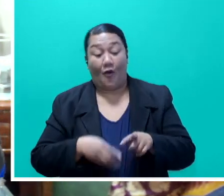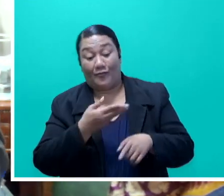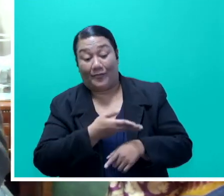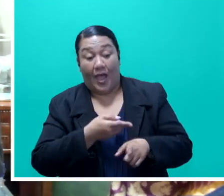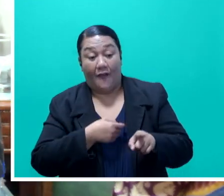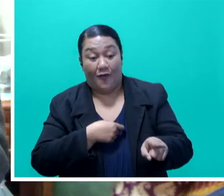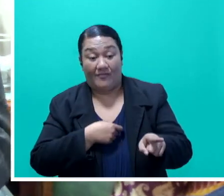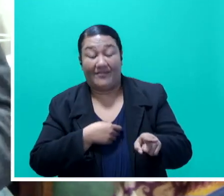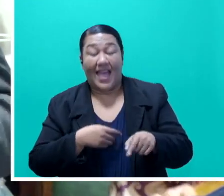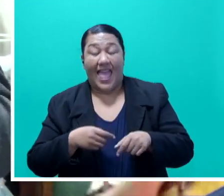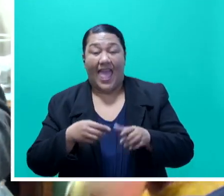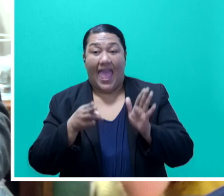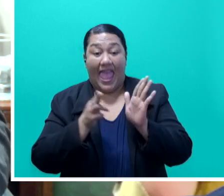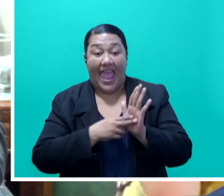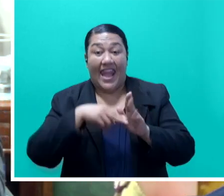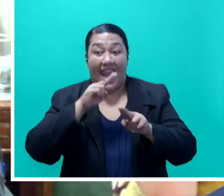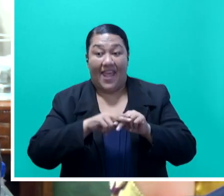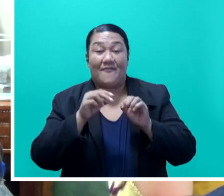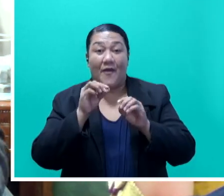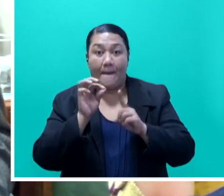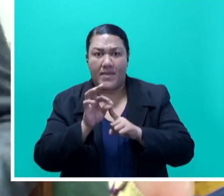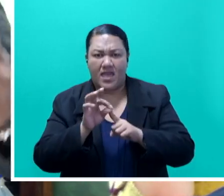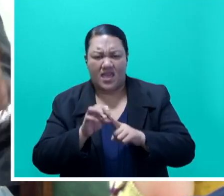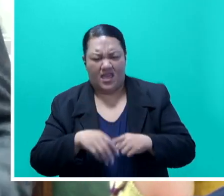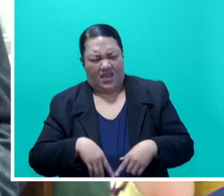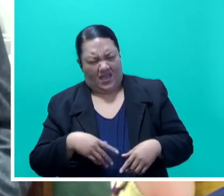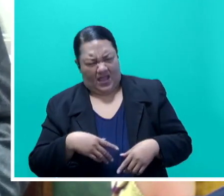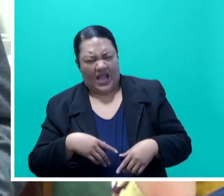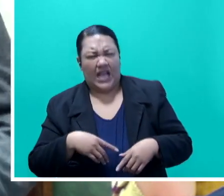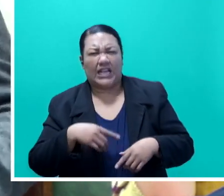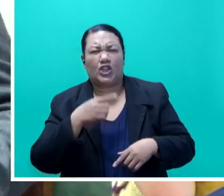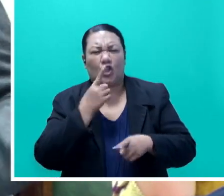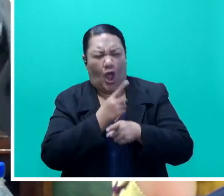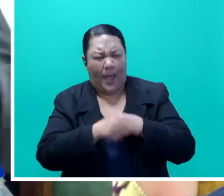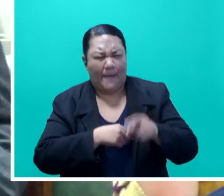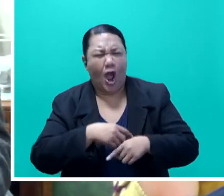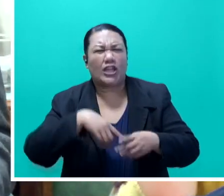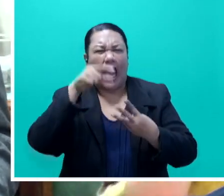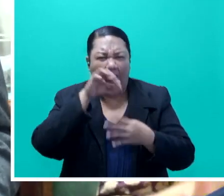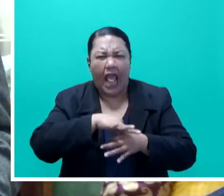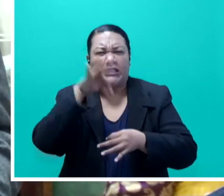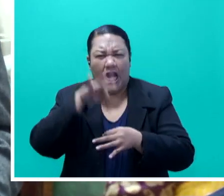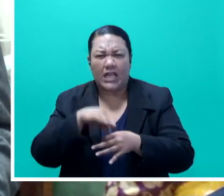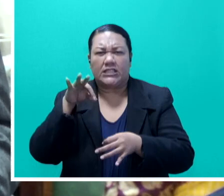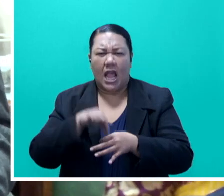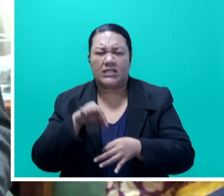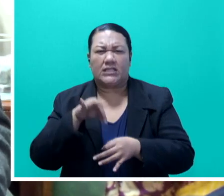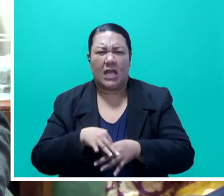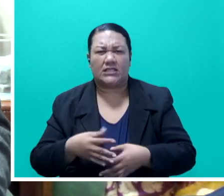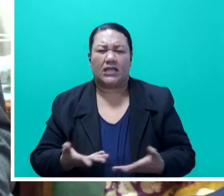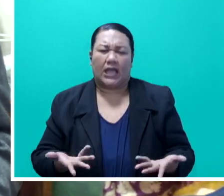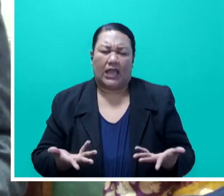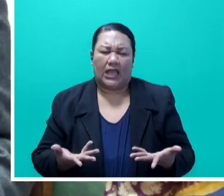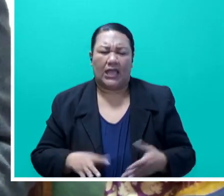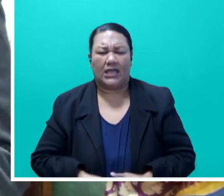with the elections. All the comments this week, they stand up and they talk about elections. Mr.